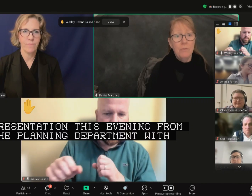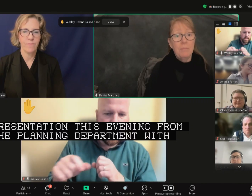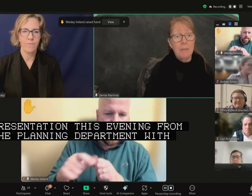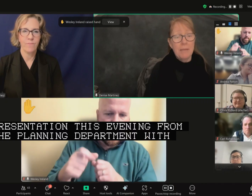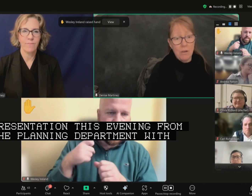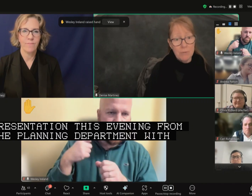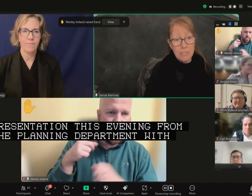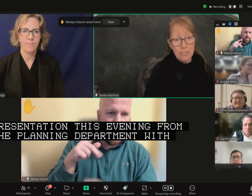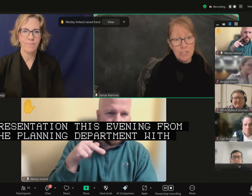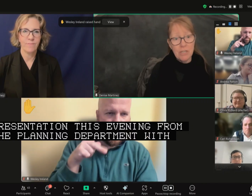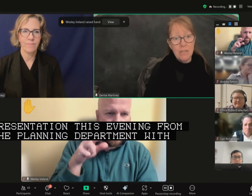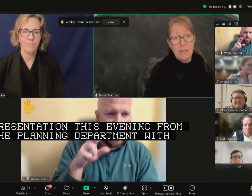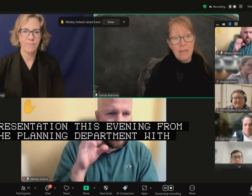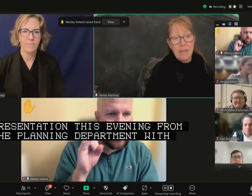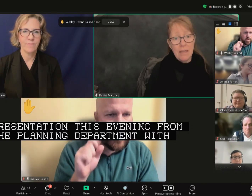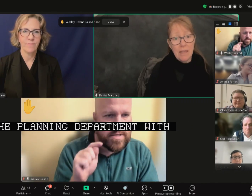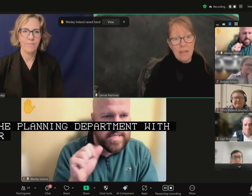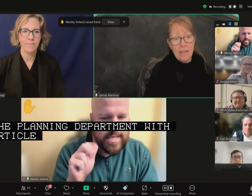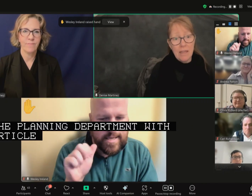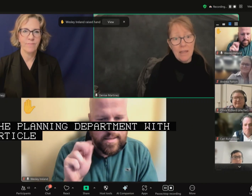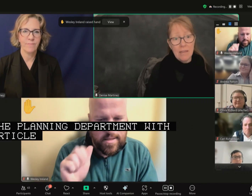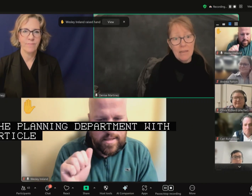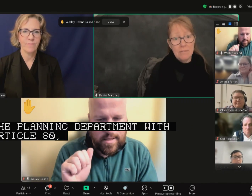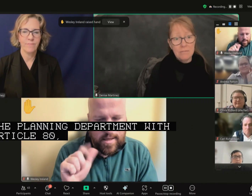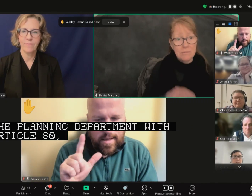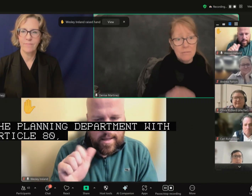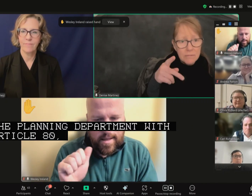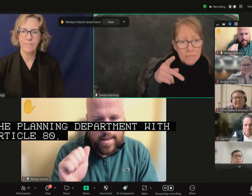for public outreach.